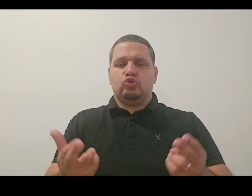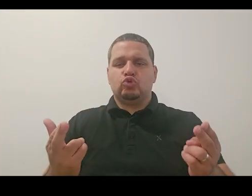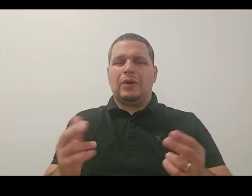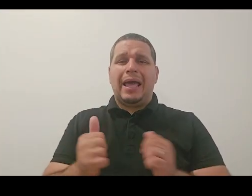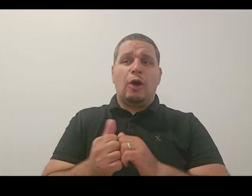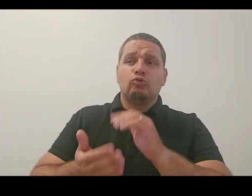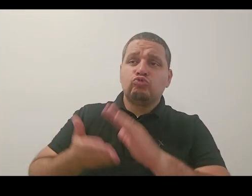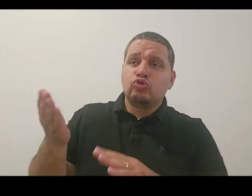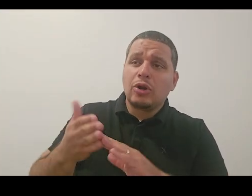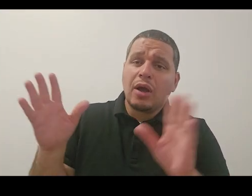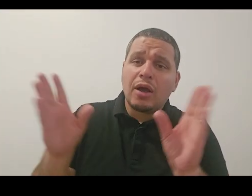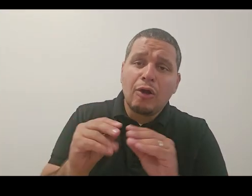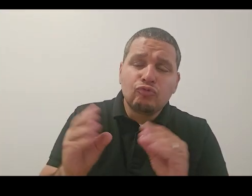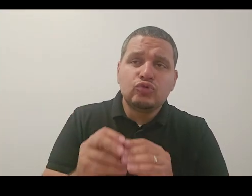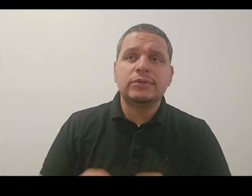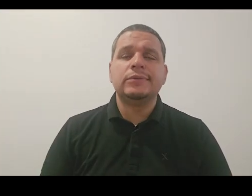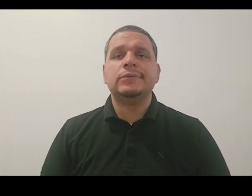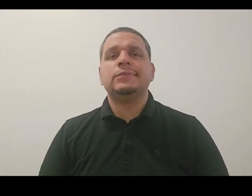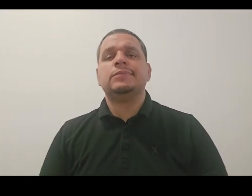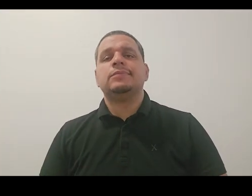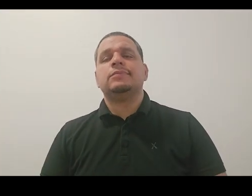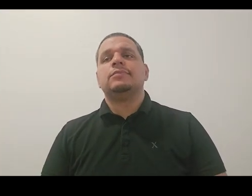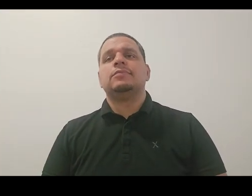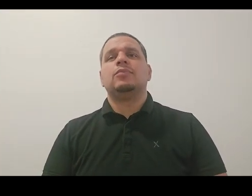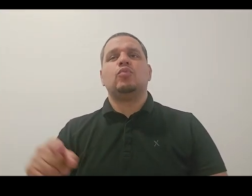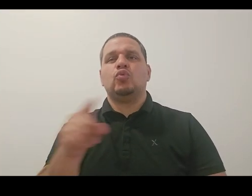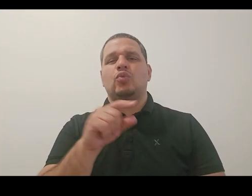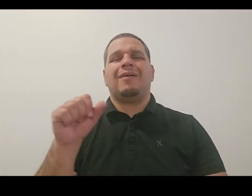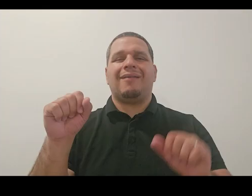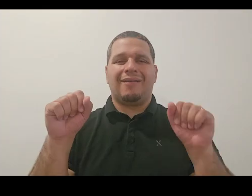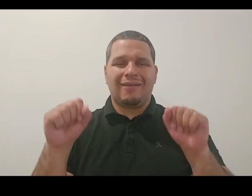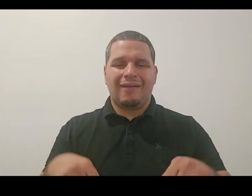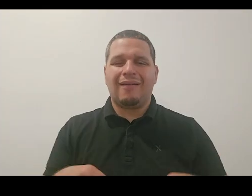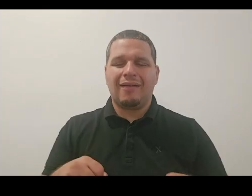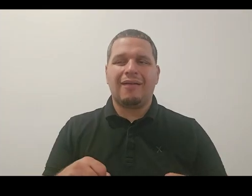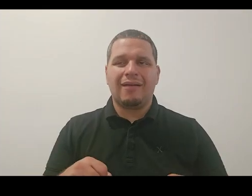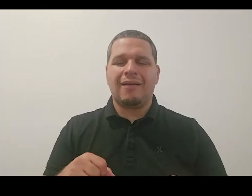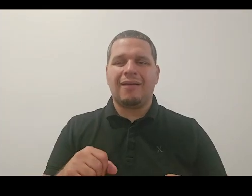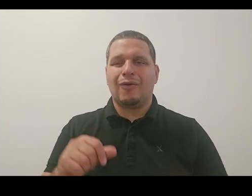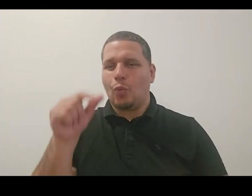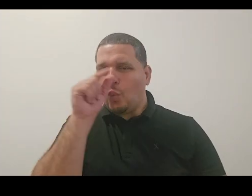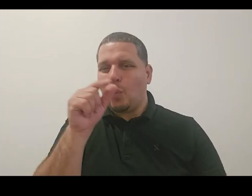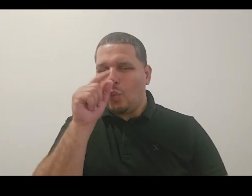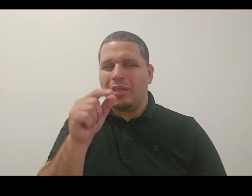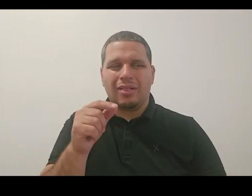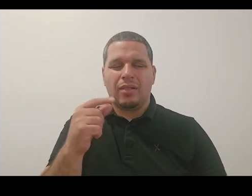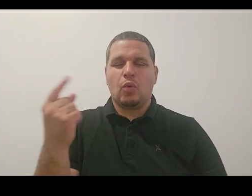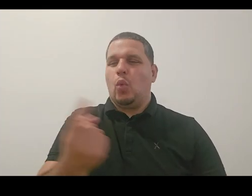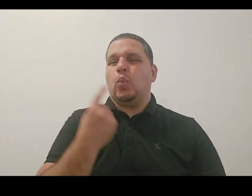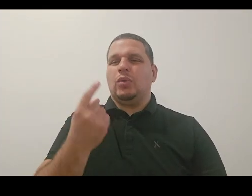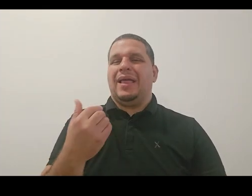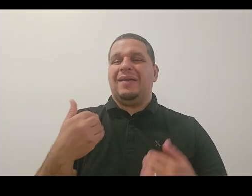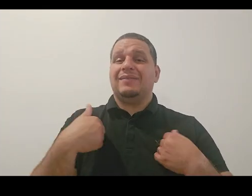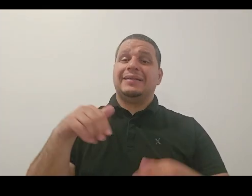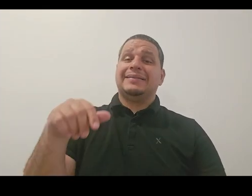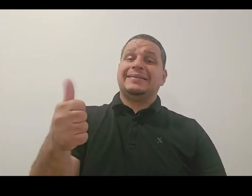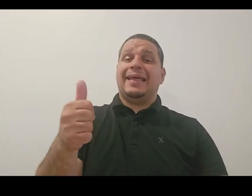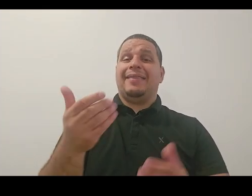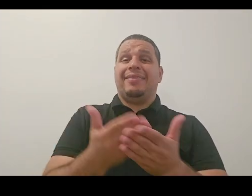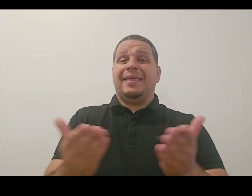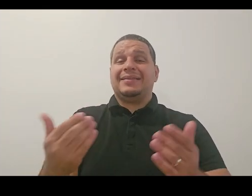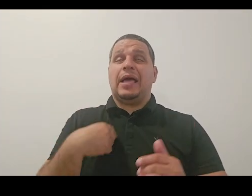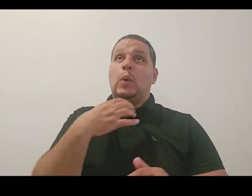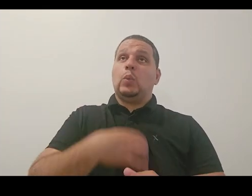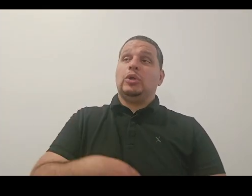good resources out there on how to run a conference. Uh, you can Google. There's